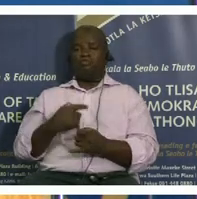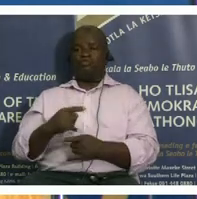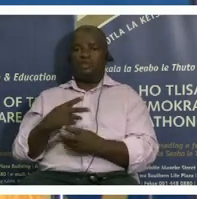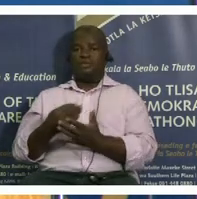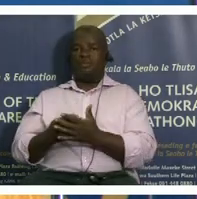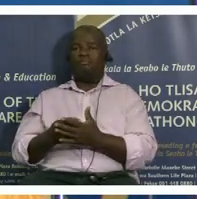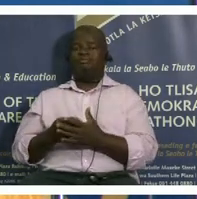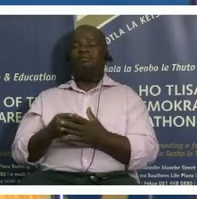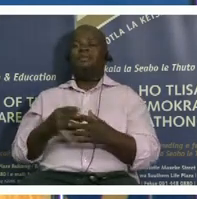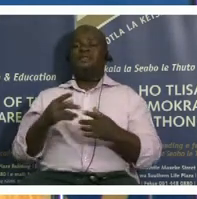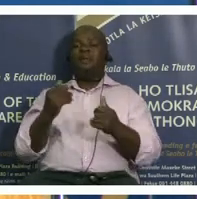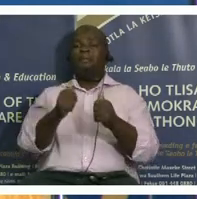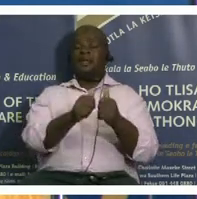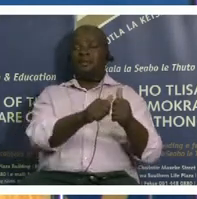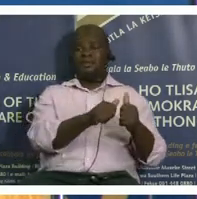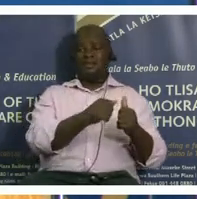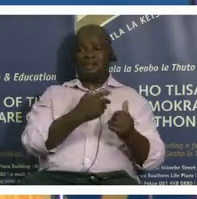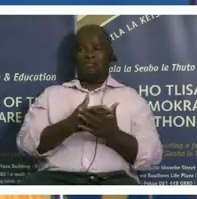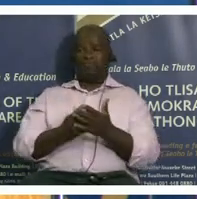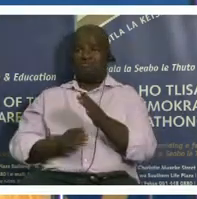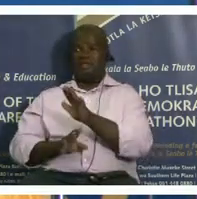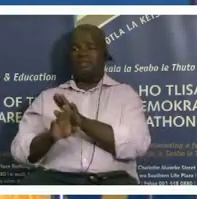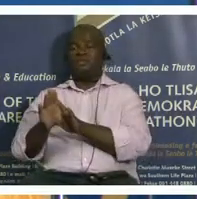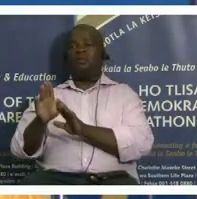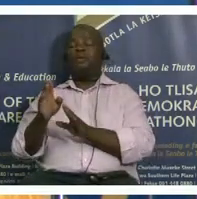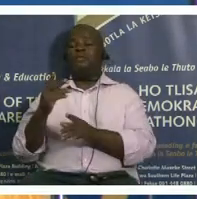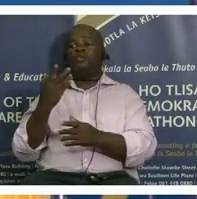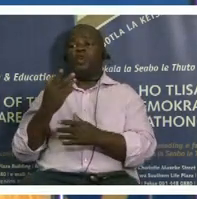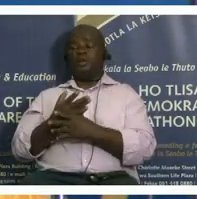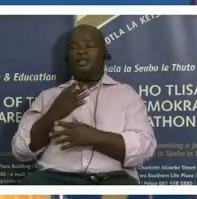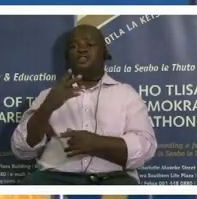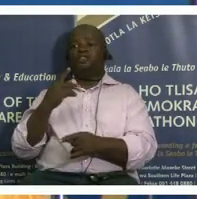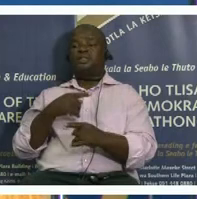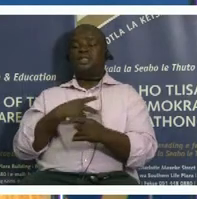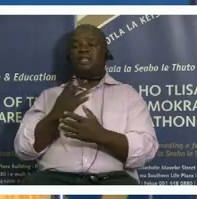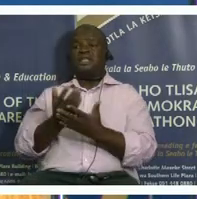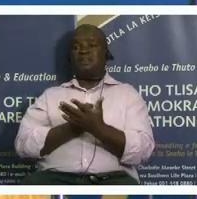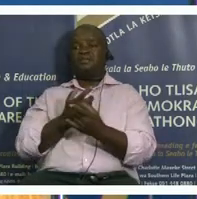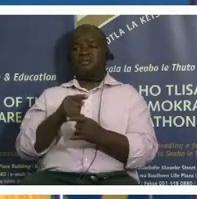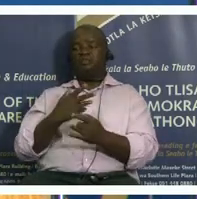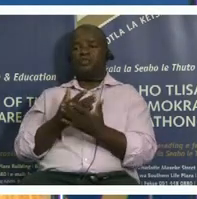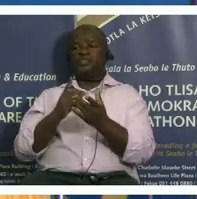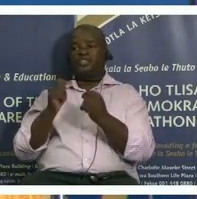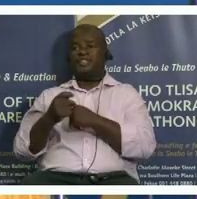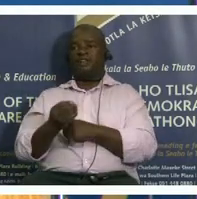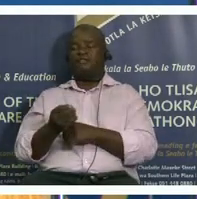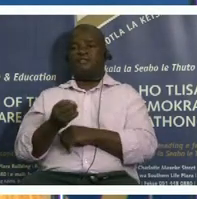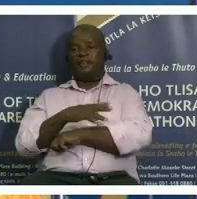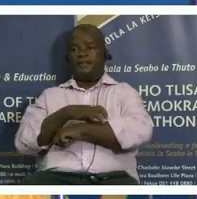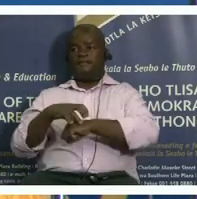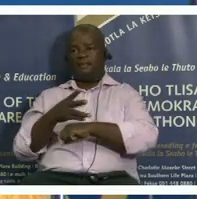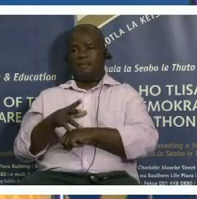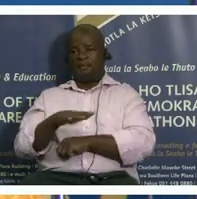cooperation with all stakeholders to improve the safety and security in our rural areas.